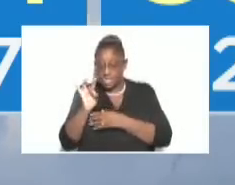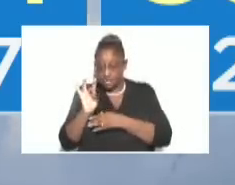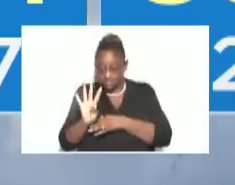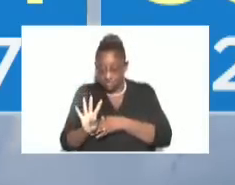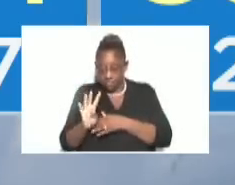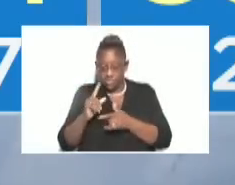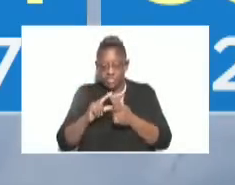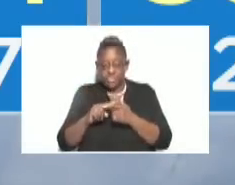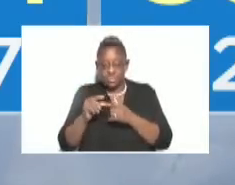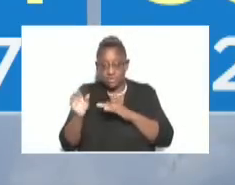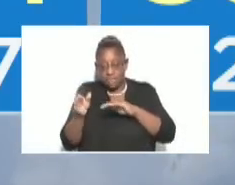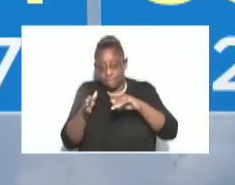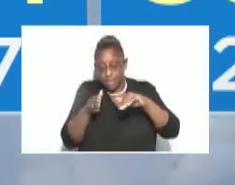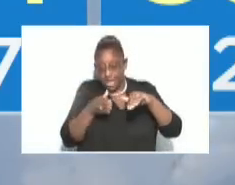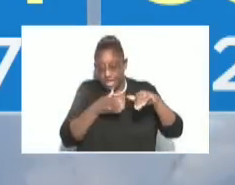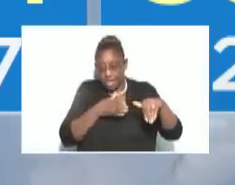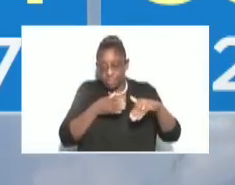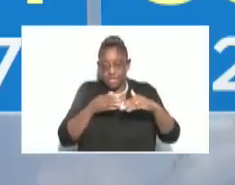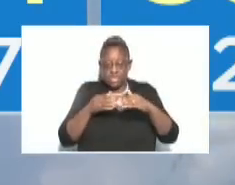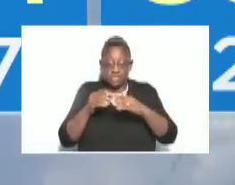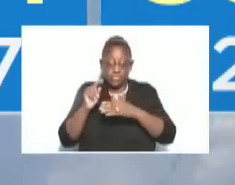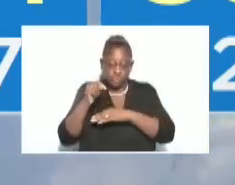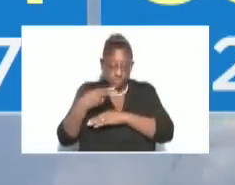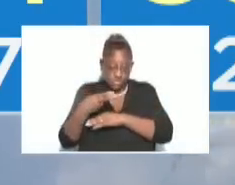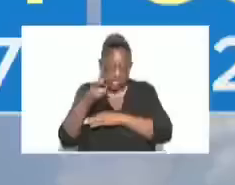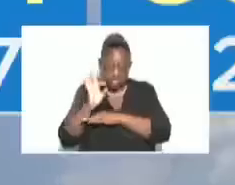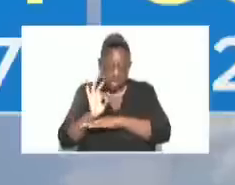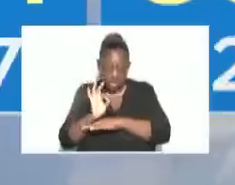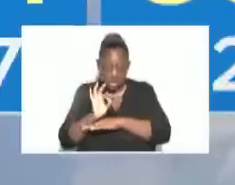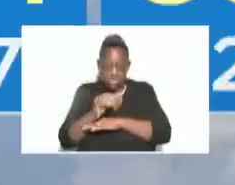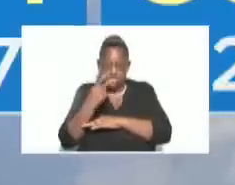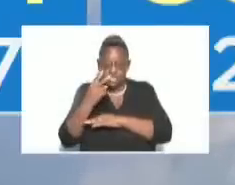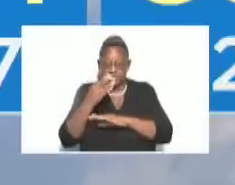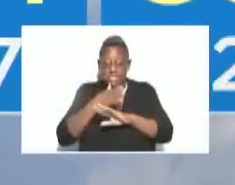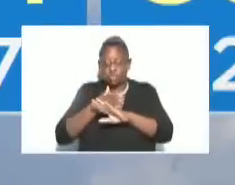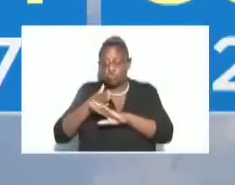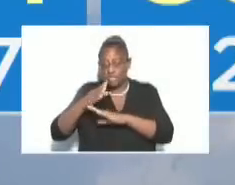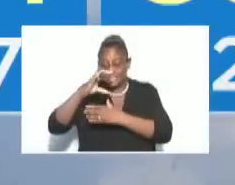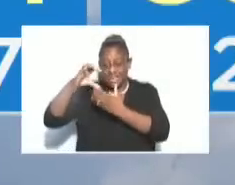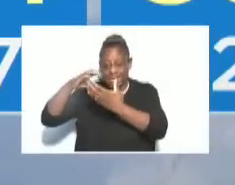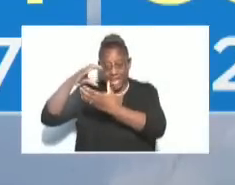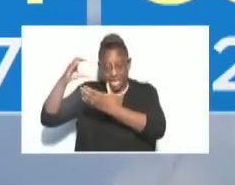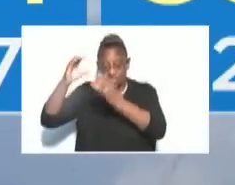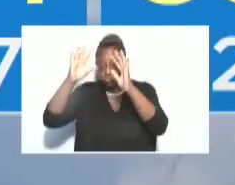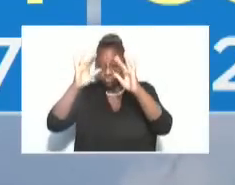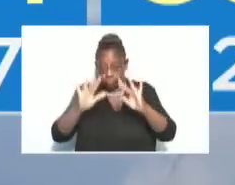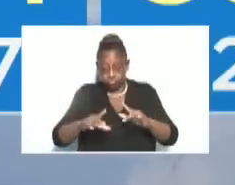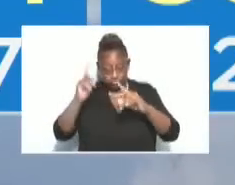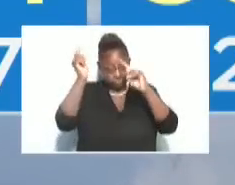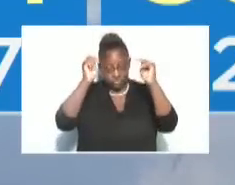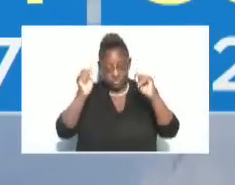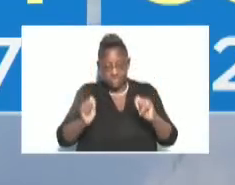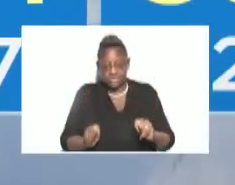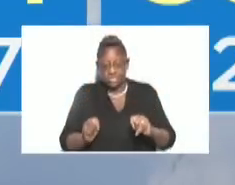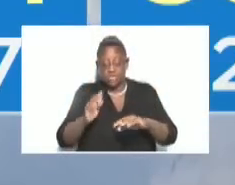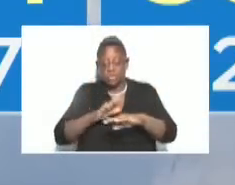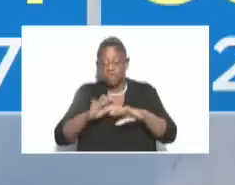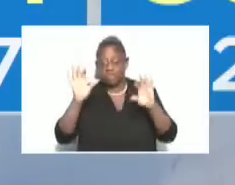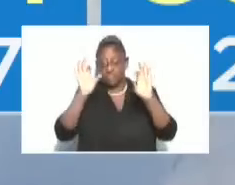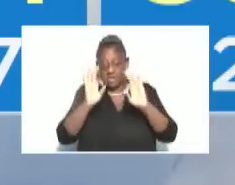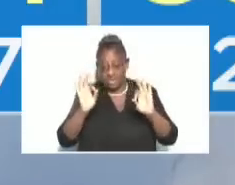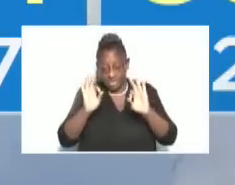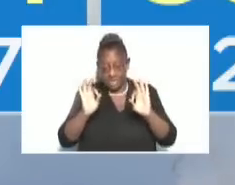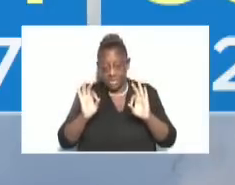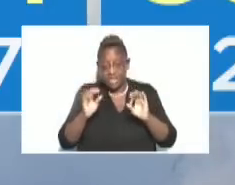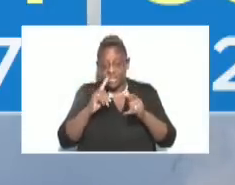back up over the northwest Bahamas as we head into Thursday and Friday. So we'll see an increase in clouds, showers, and thunderstorms heading into Friday. But